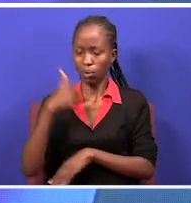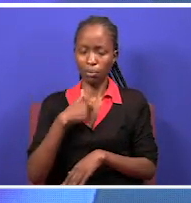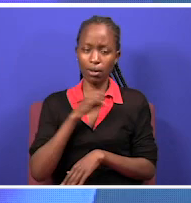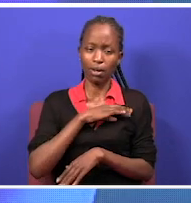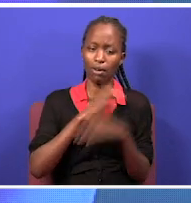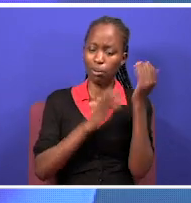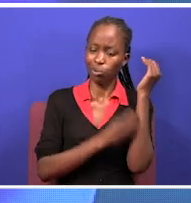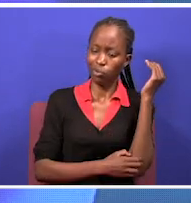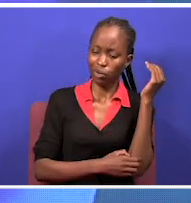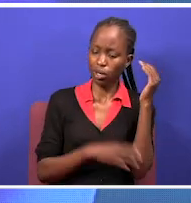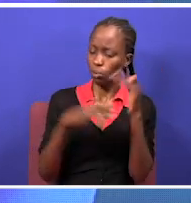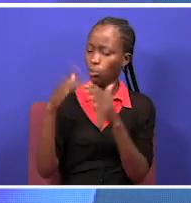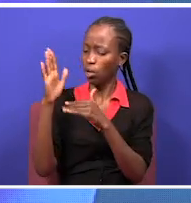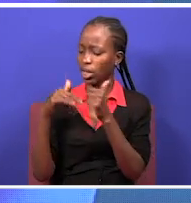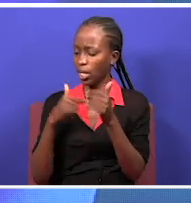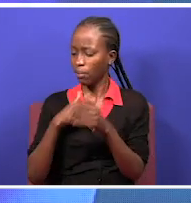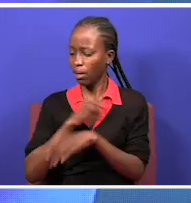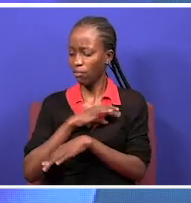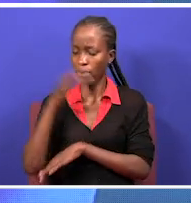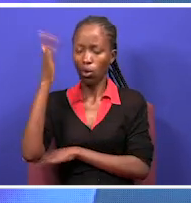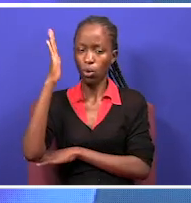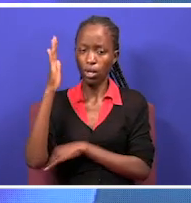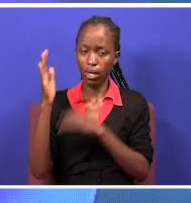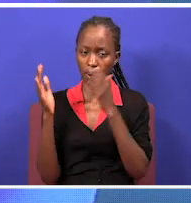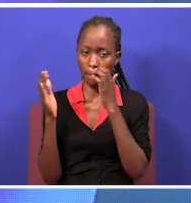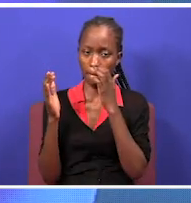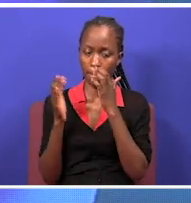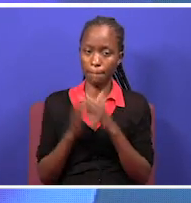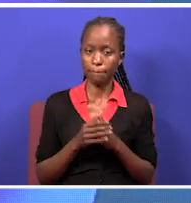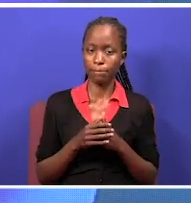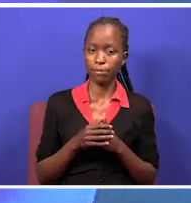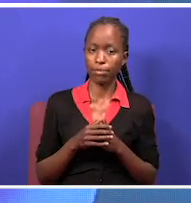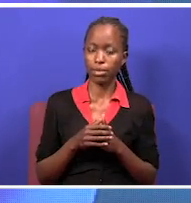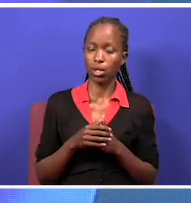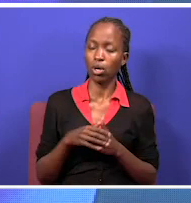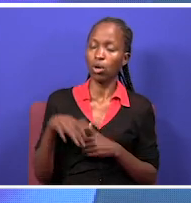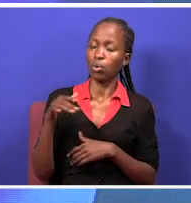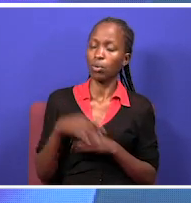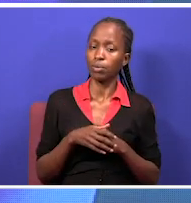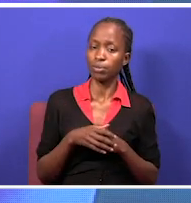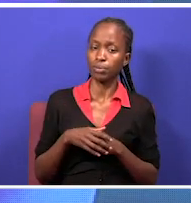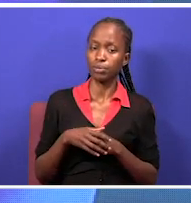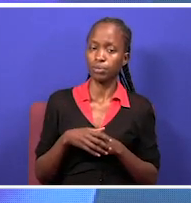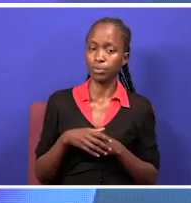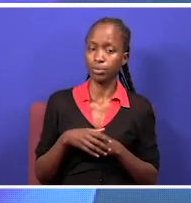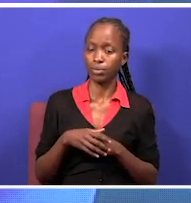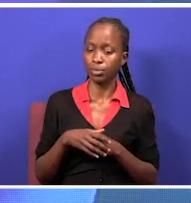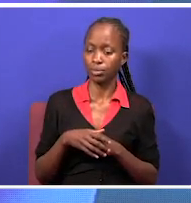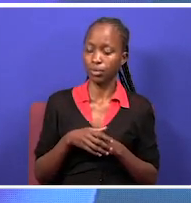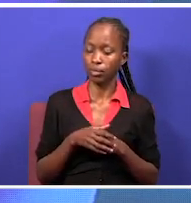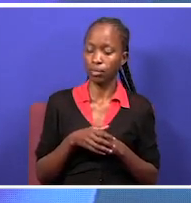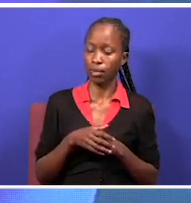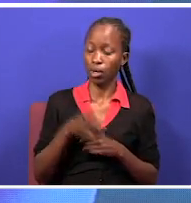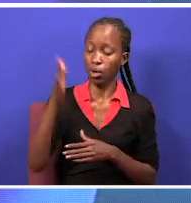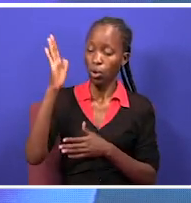poverty more than I fear God, so I'm working day and night? God forbid that we should honor our children,